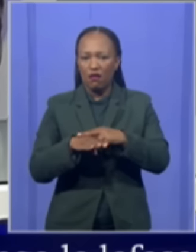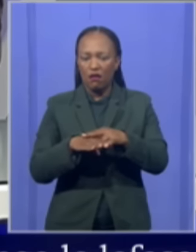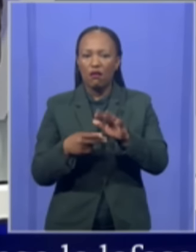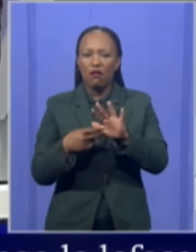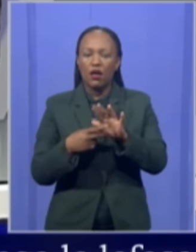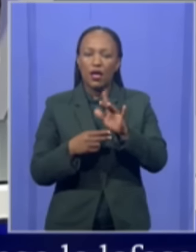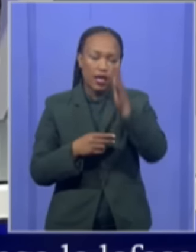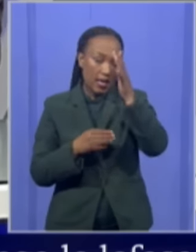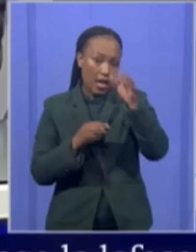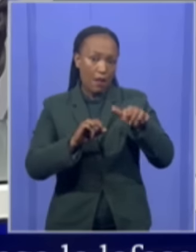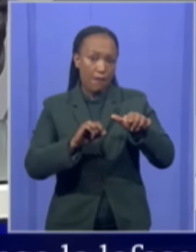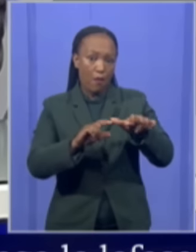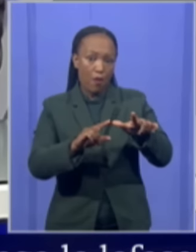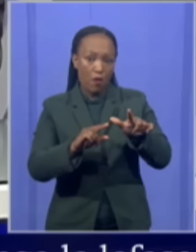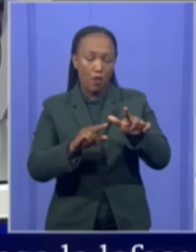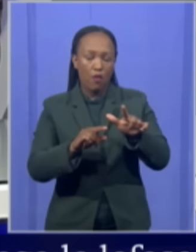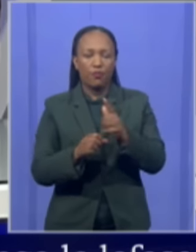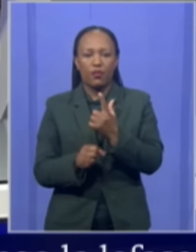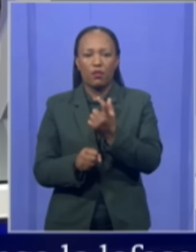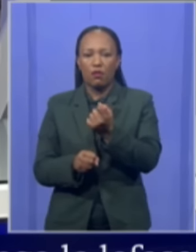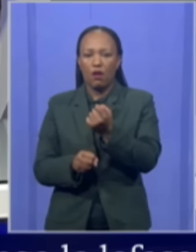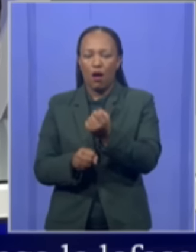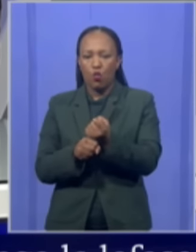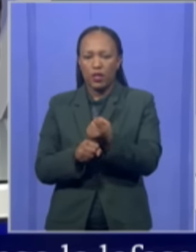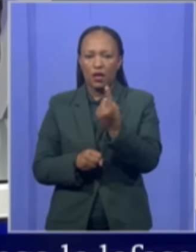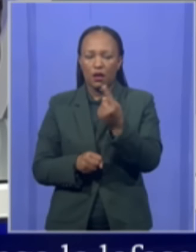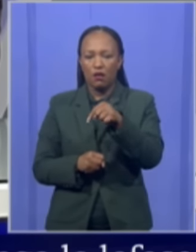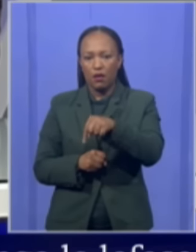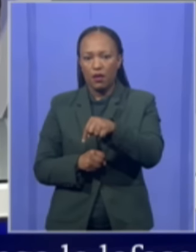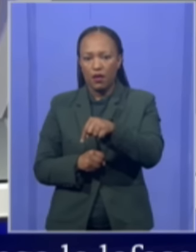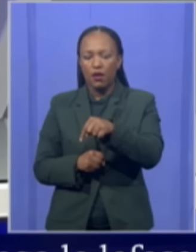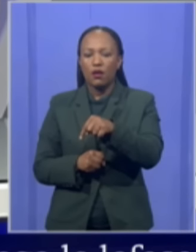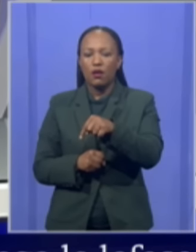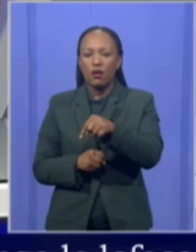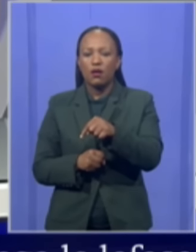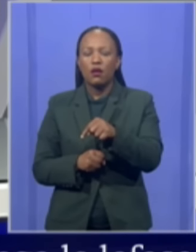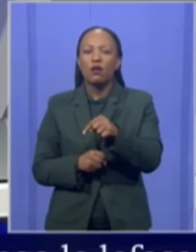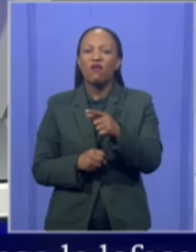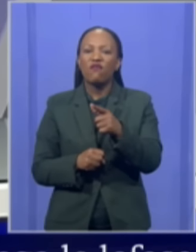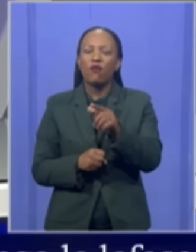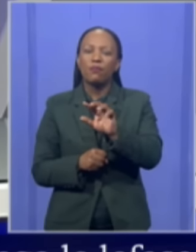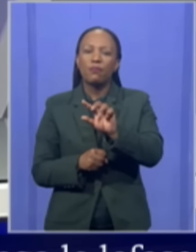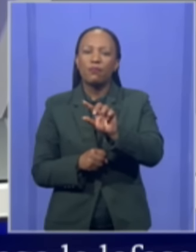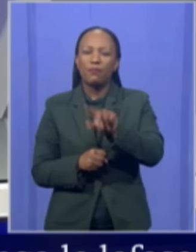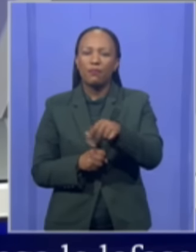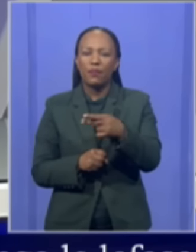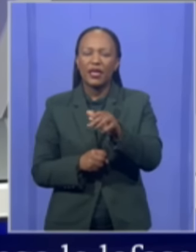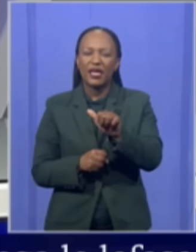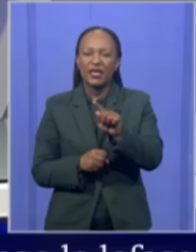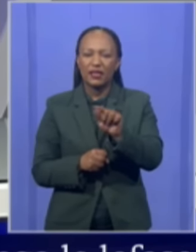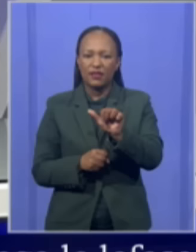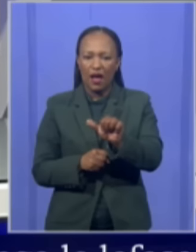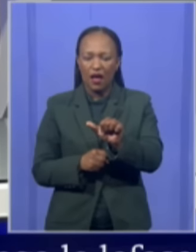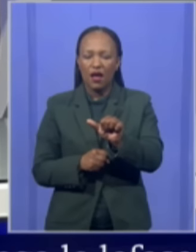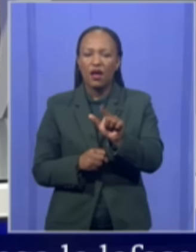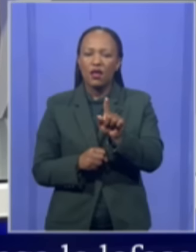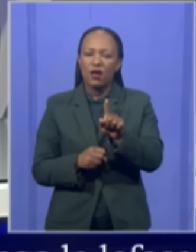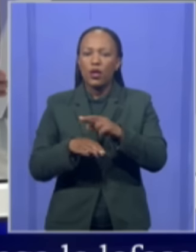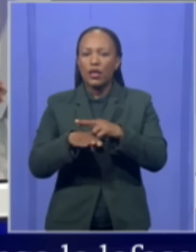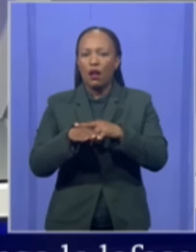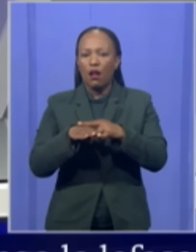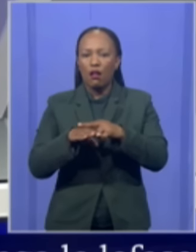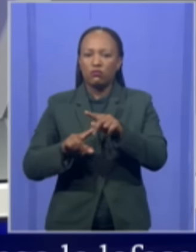Limpopo ka mo Gauteng rena re swere pheta ya mebala bontši bja batho goba badudi ba ba